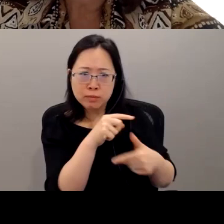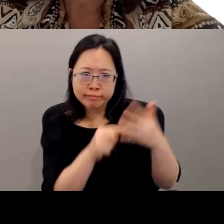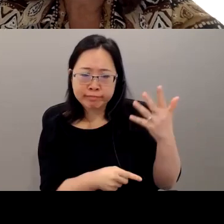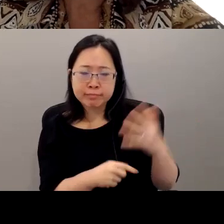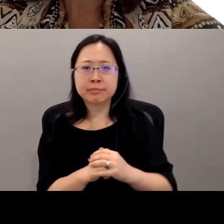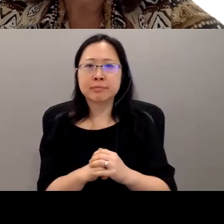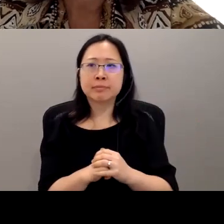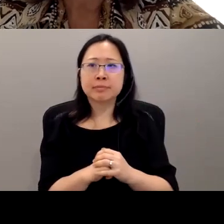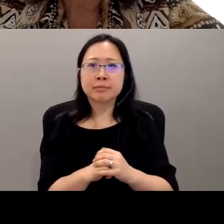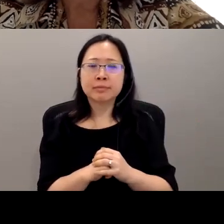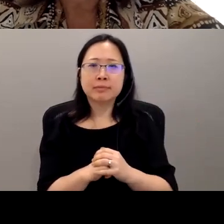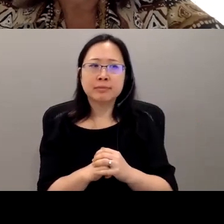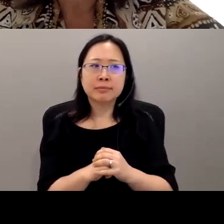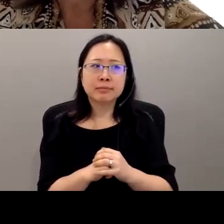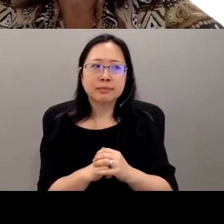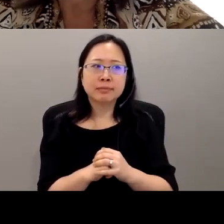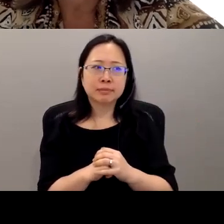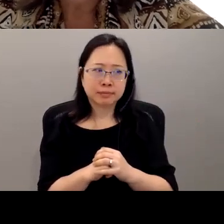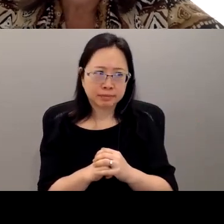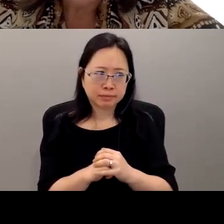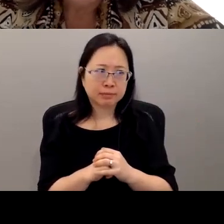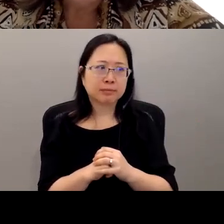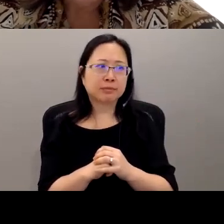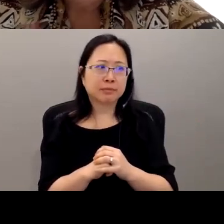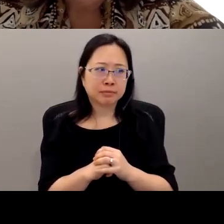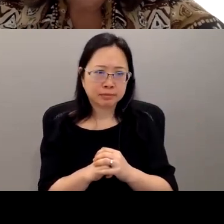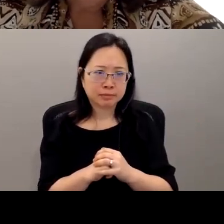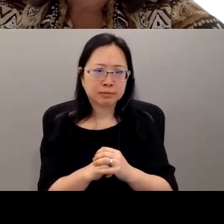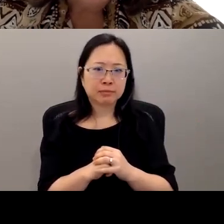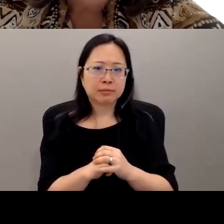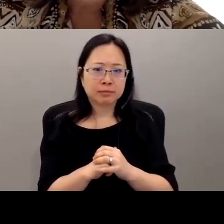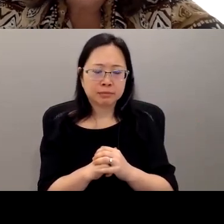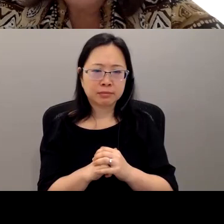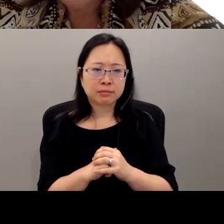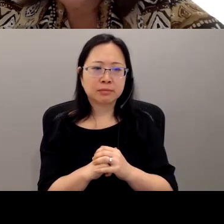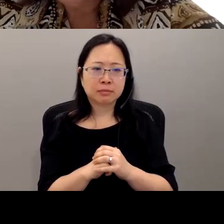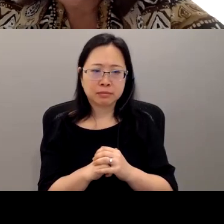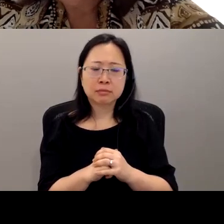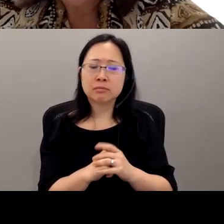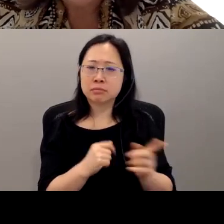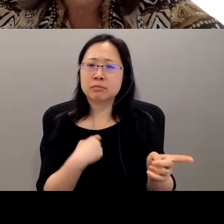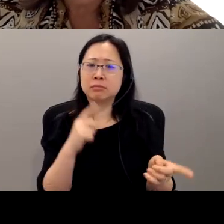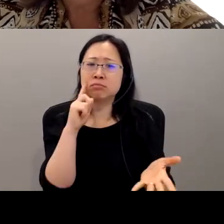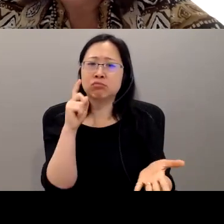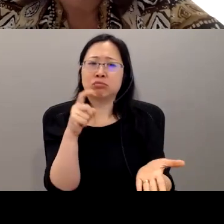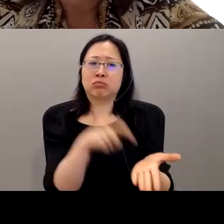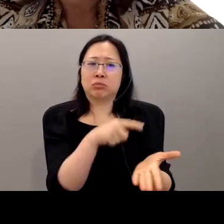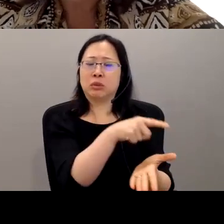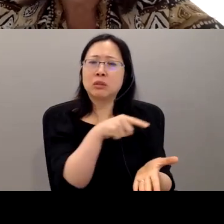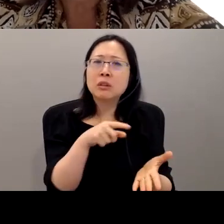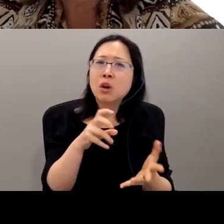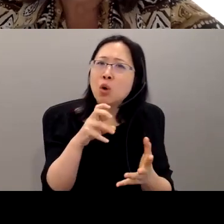so many of the older adults, because they may be going through some